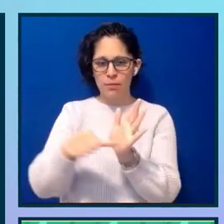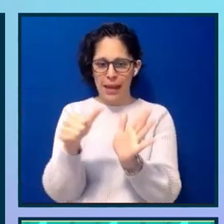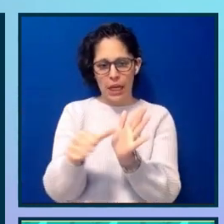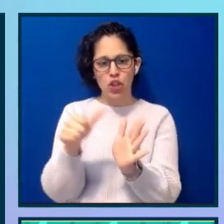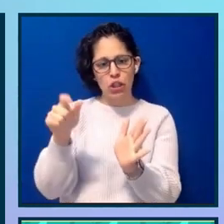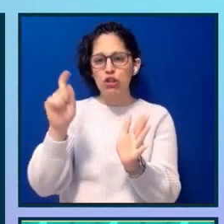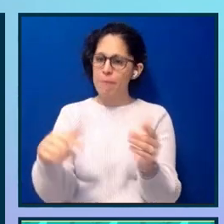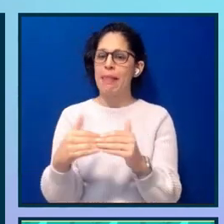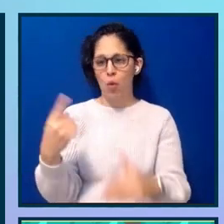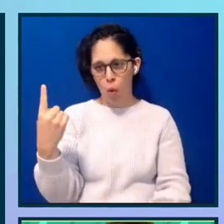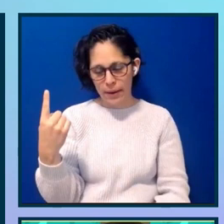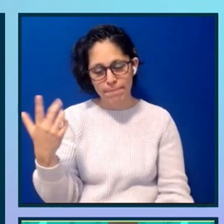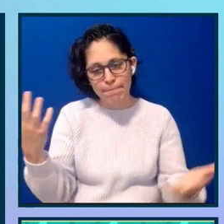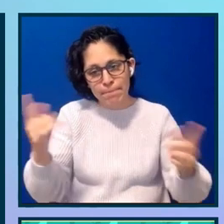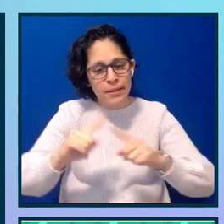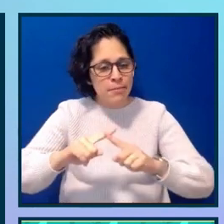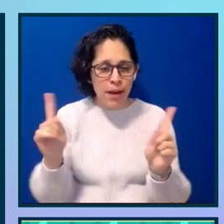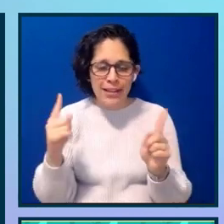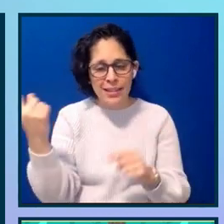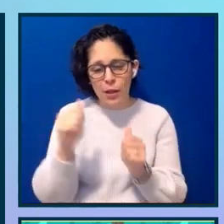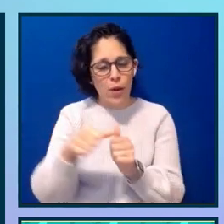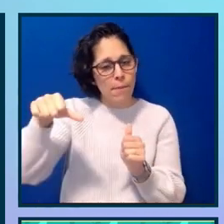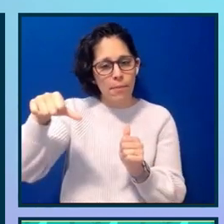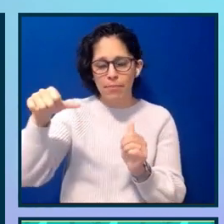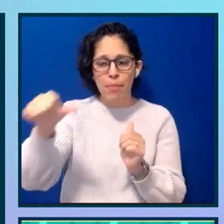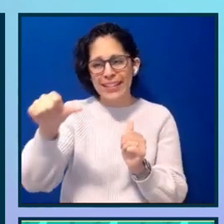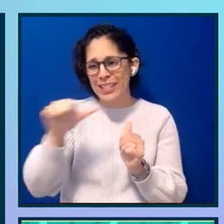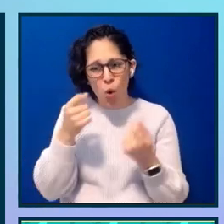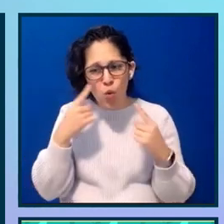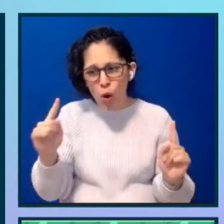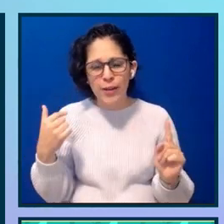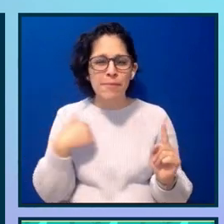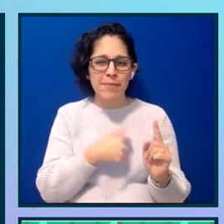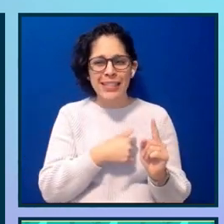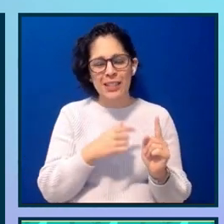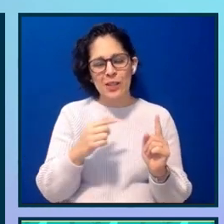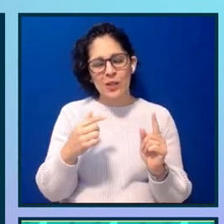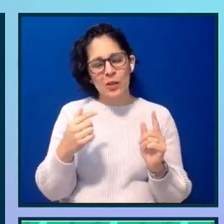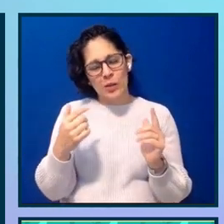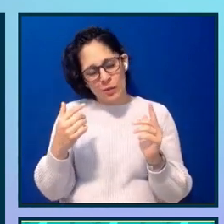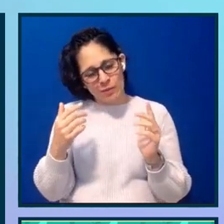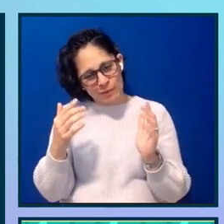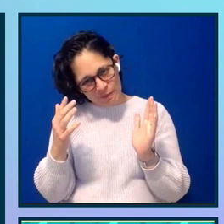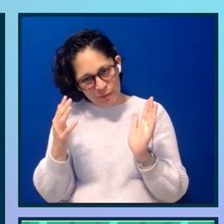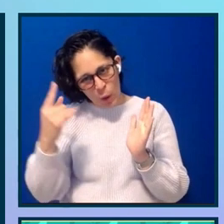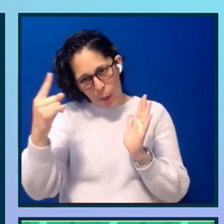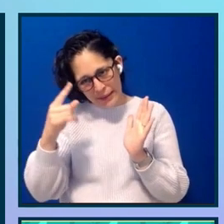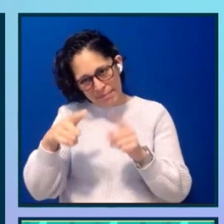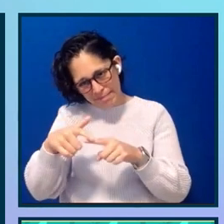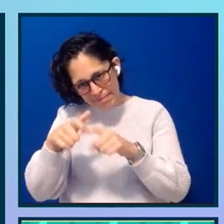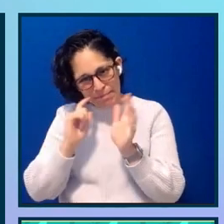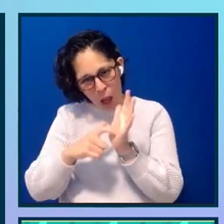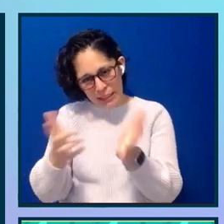1. But something with buttons that don't work. So we'll give them a pause. We can